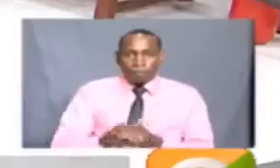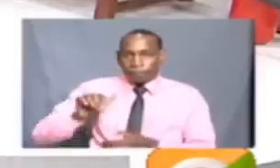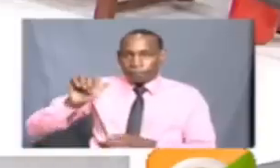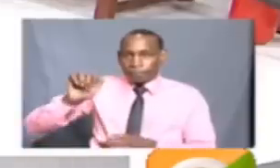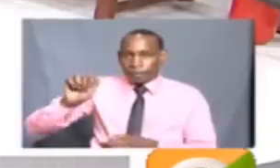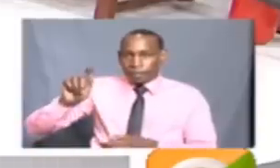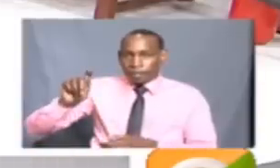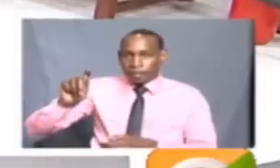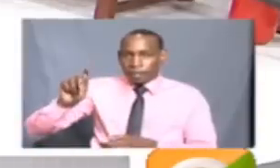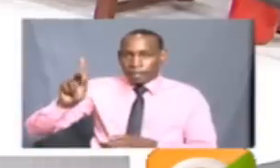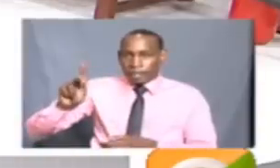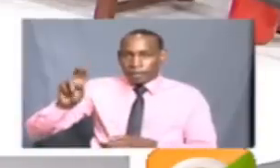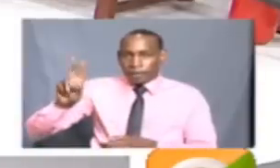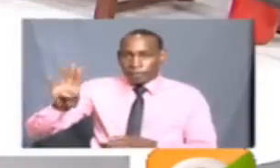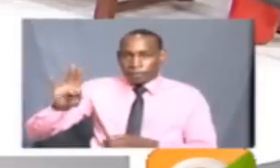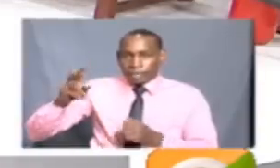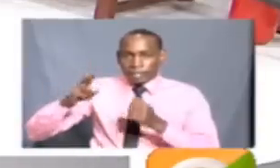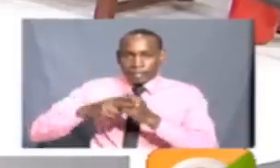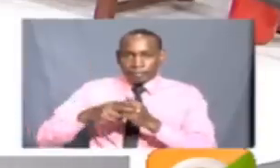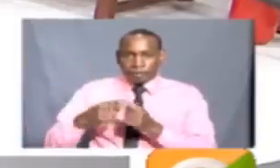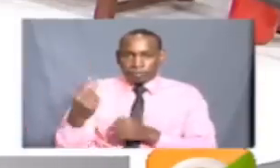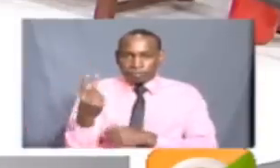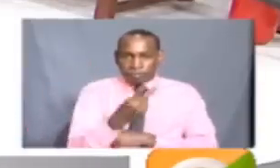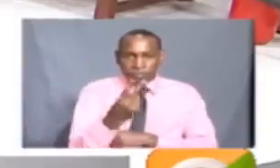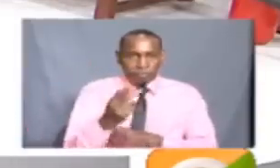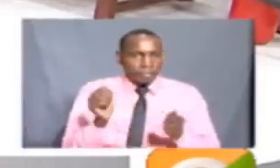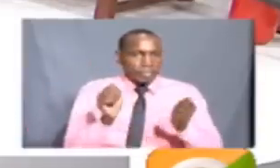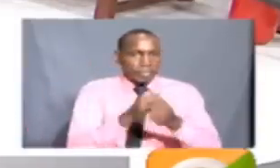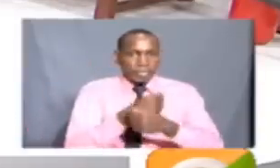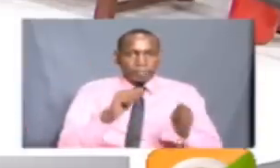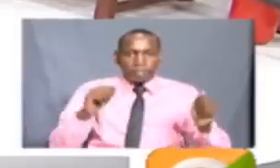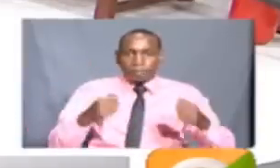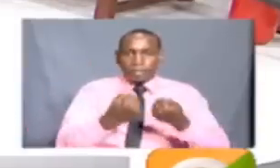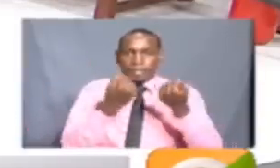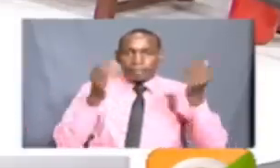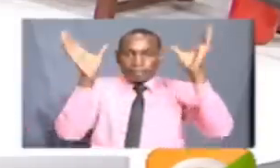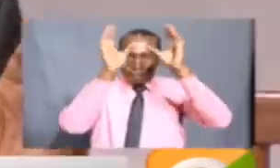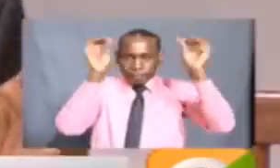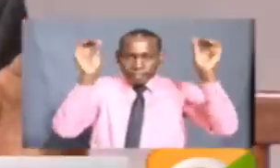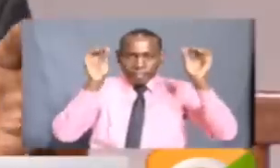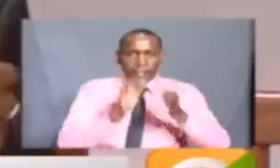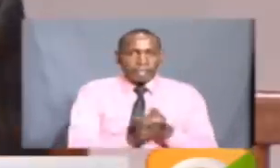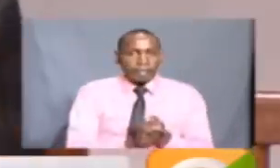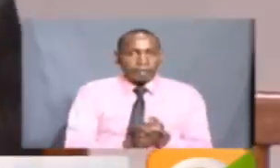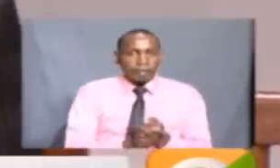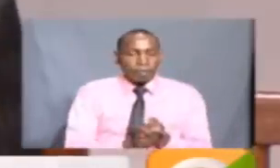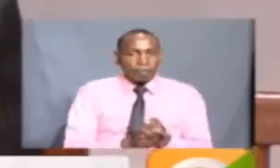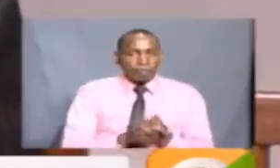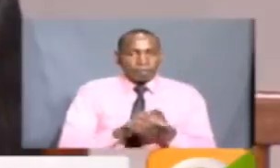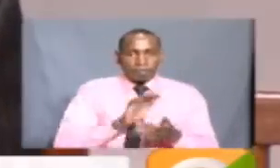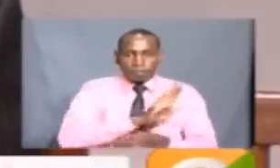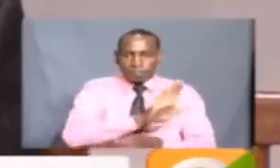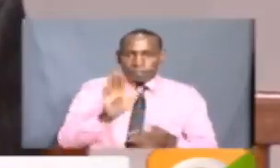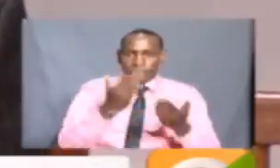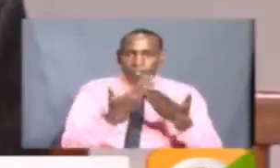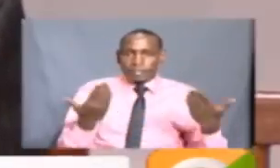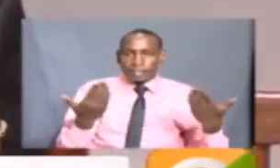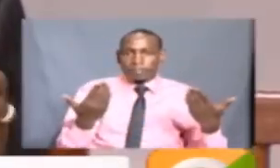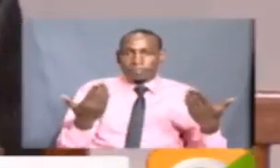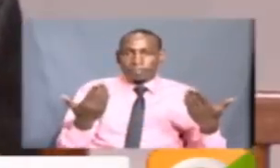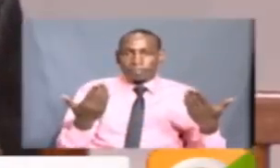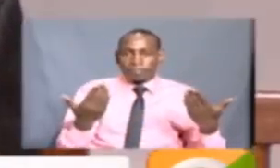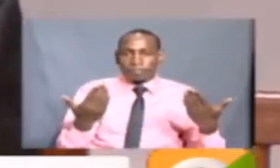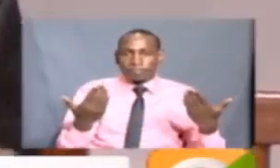AK-47. Neither of the two are going to save his presidency. And those things are like all